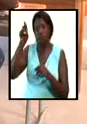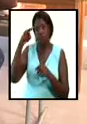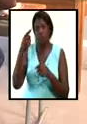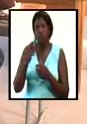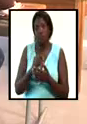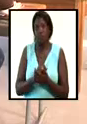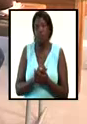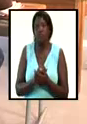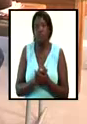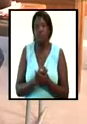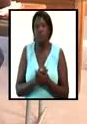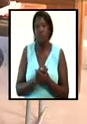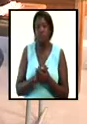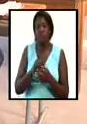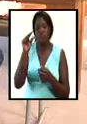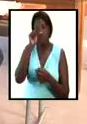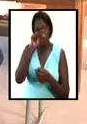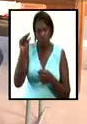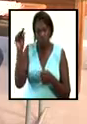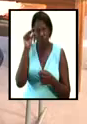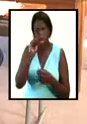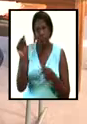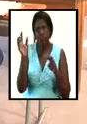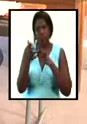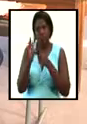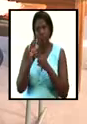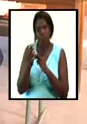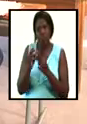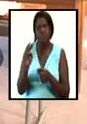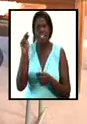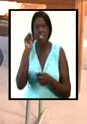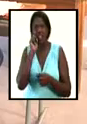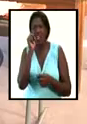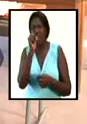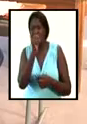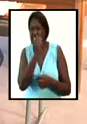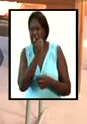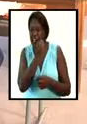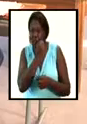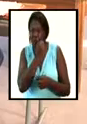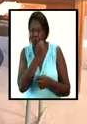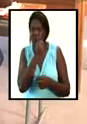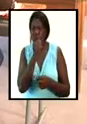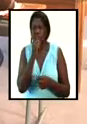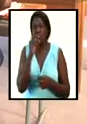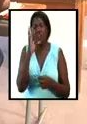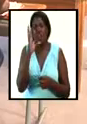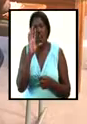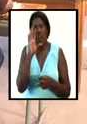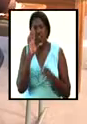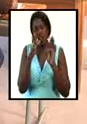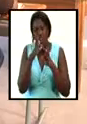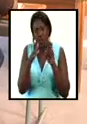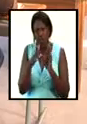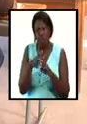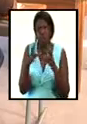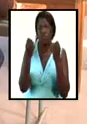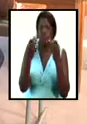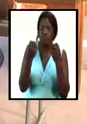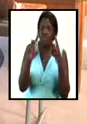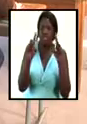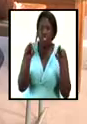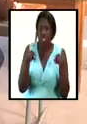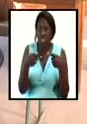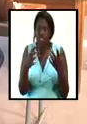Check the meaning of the sentences. Does the noun simply refer to more than one thing? Or does the